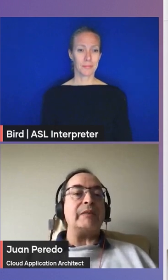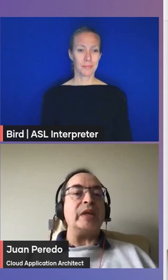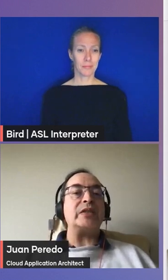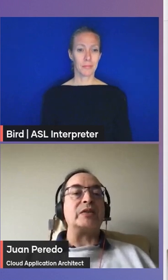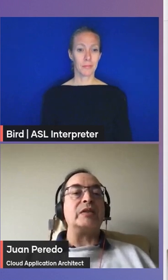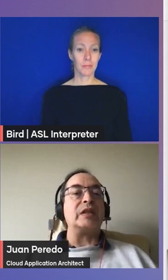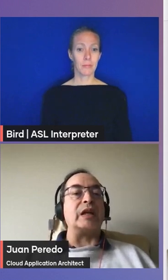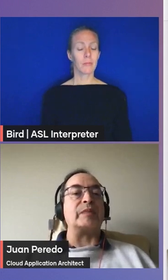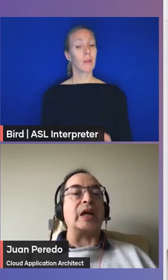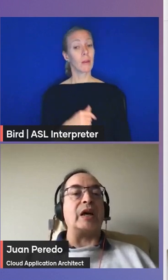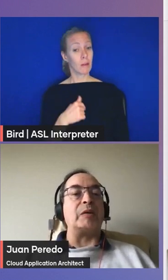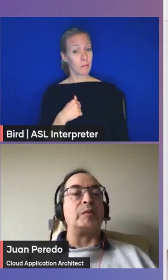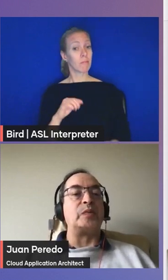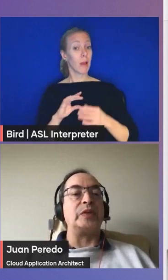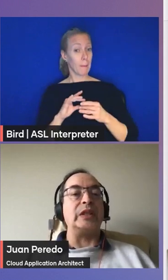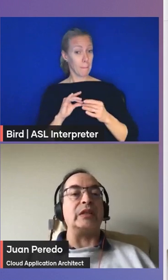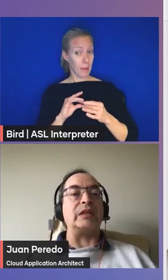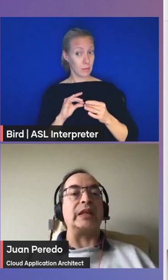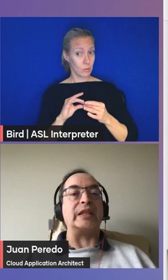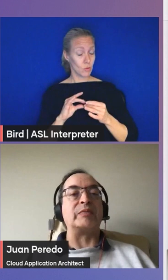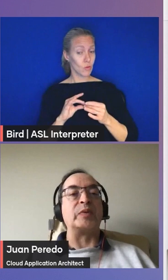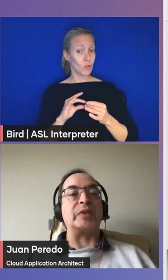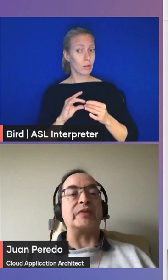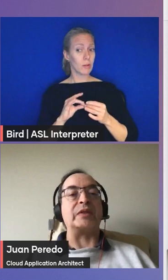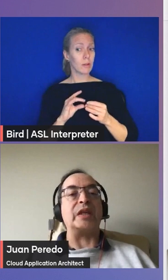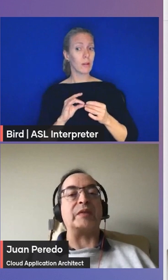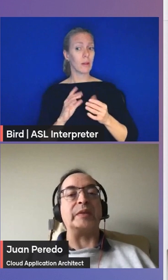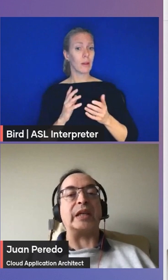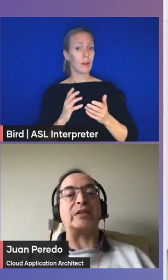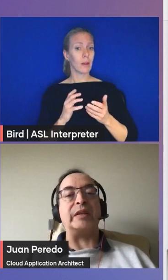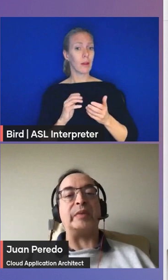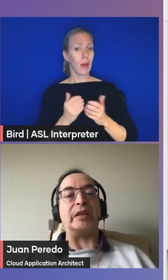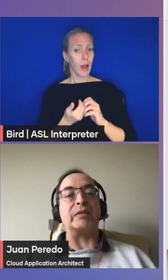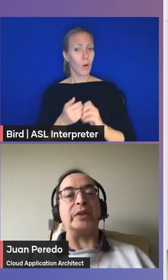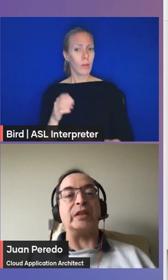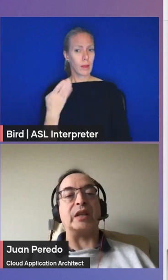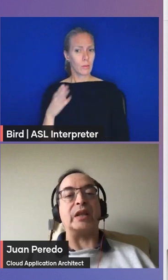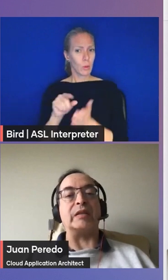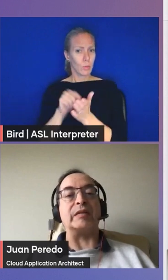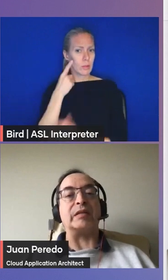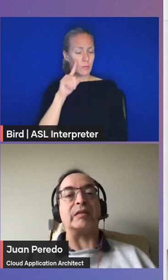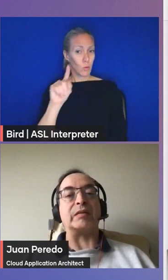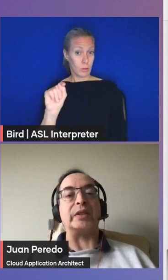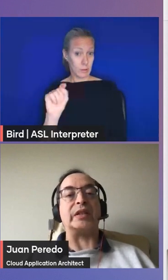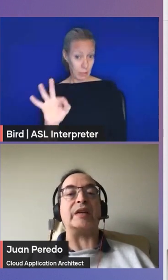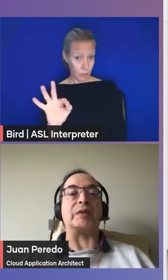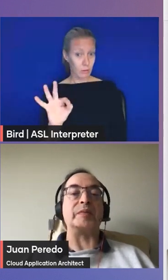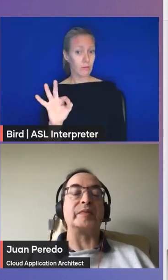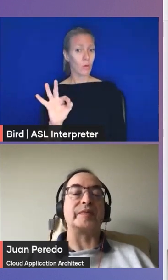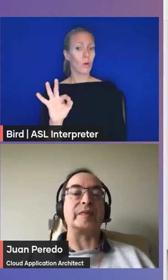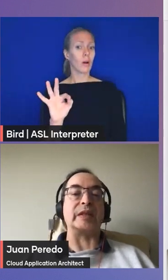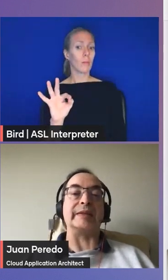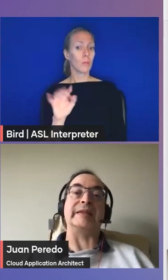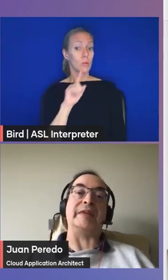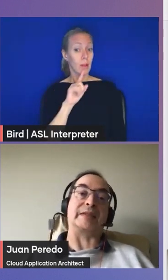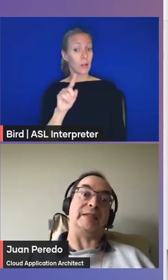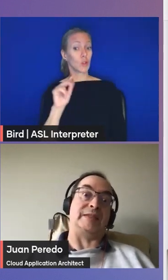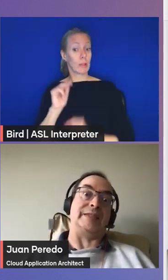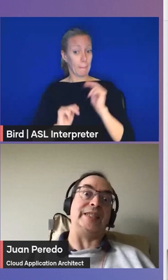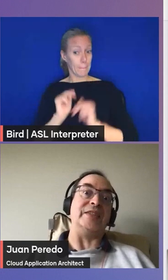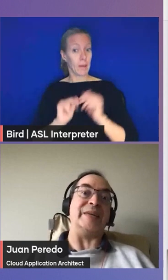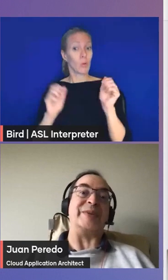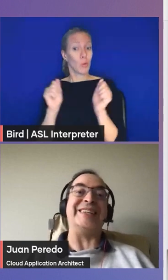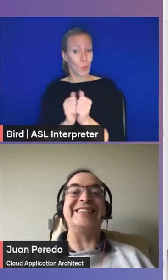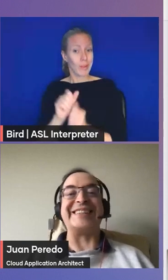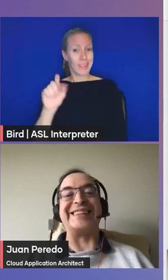And I mentioned how the EKS Blueprints for Terraform is actually built with Terraform. In fact, it's